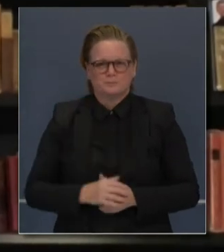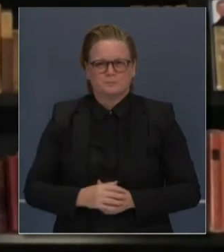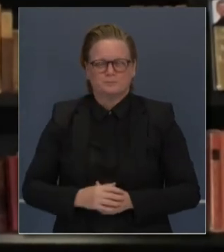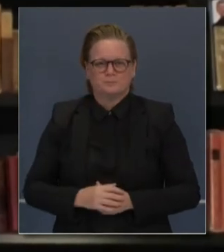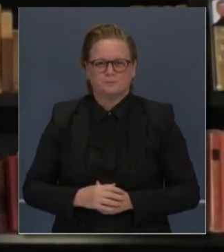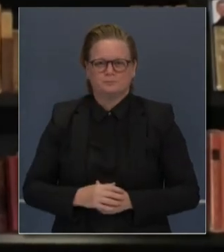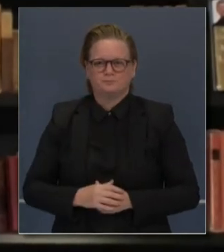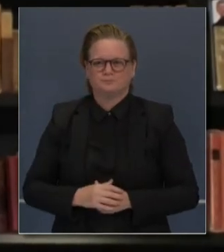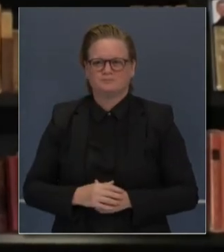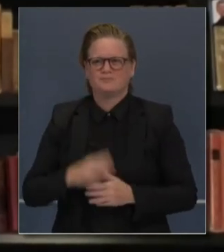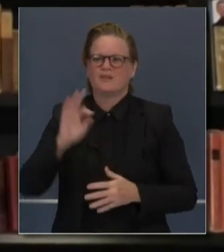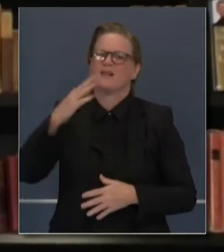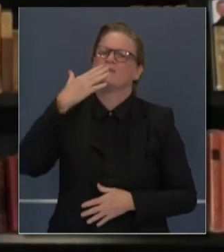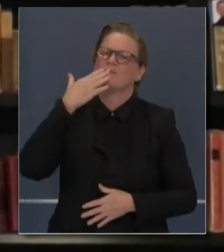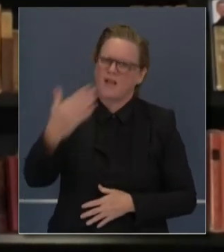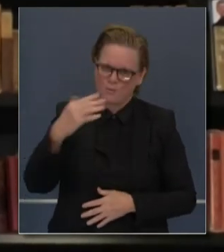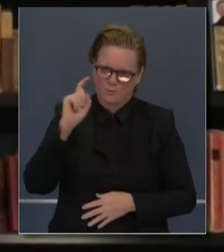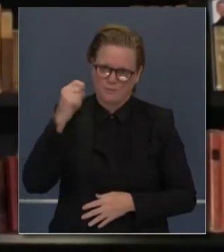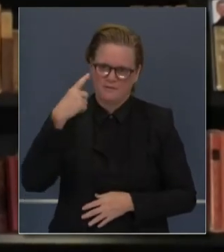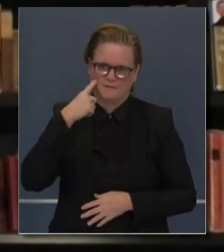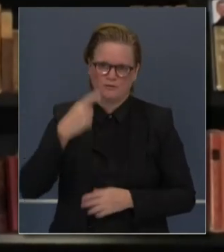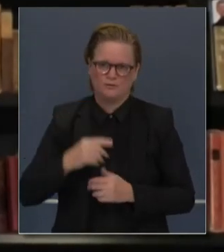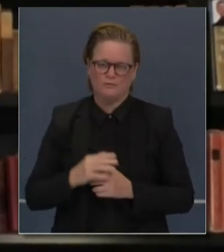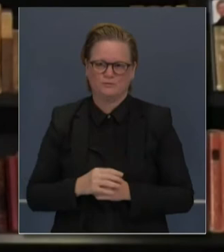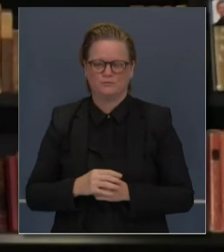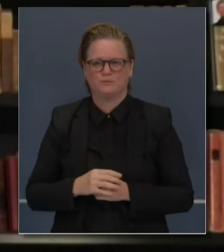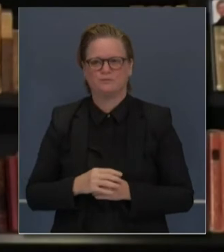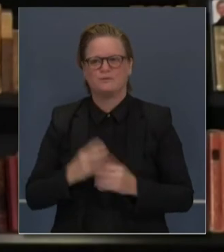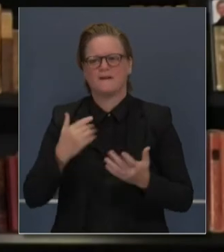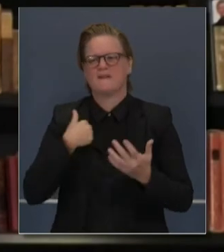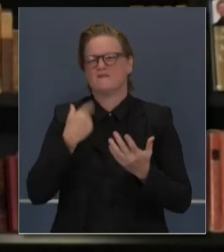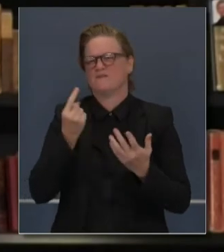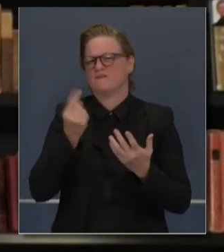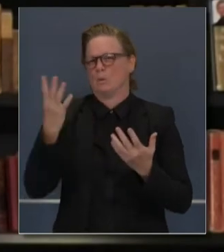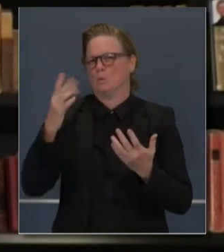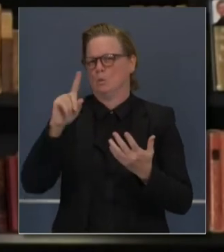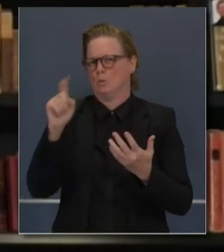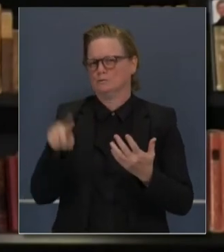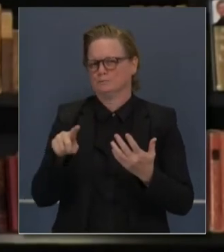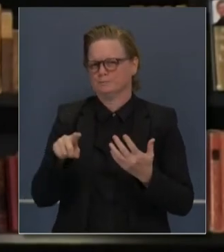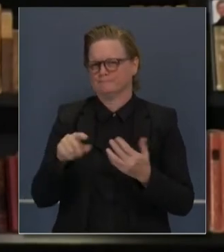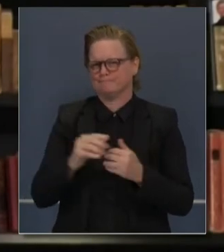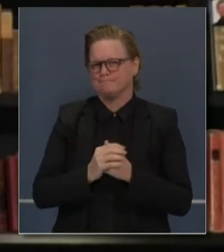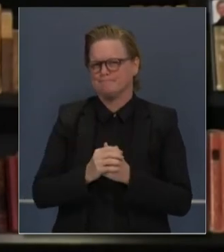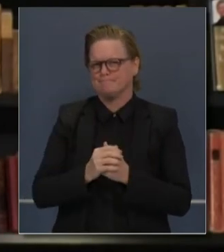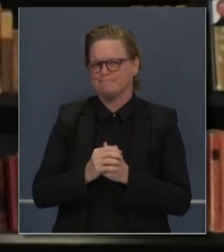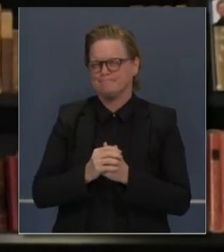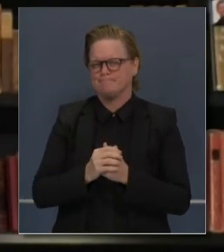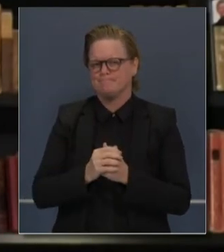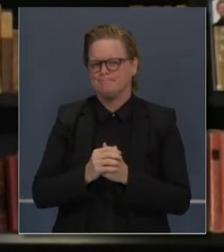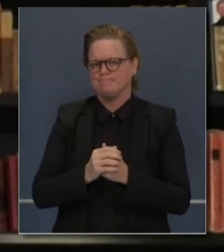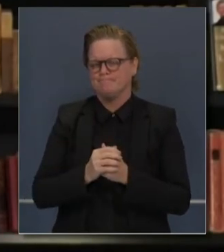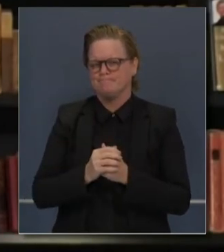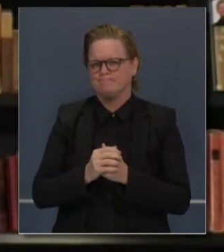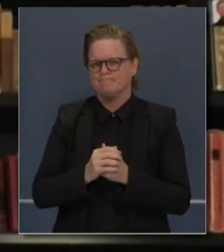Thank you, Governor. A couple of related topics here today. If I can ask on the, whether you think